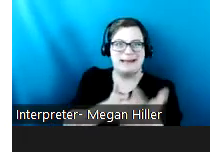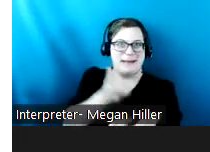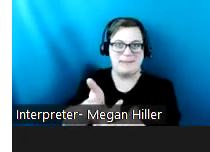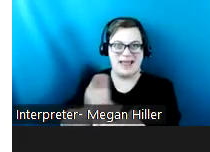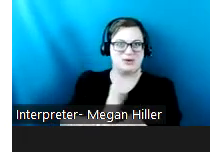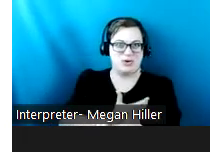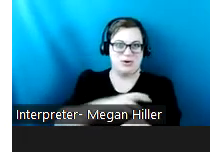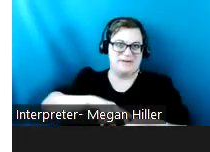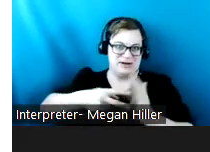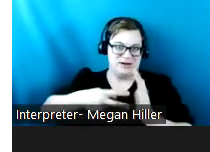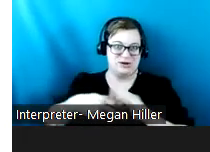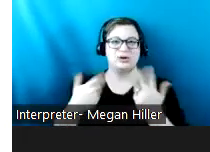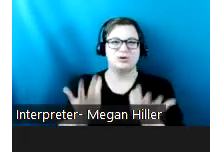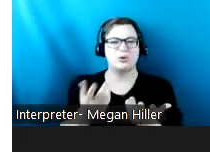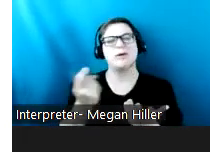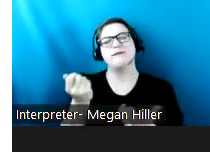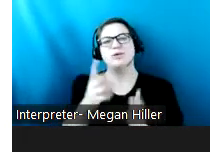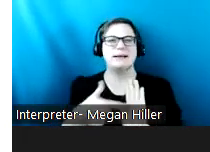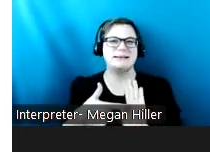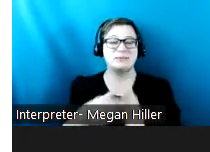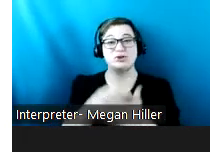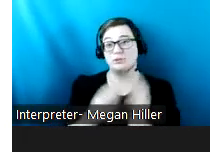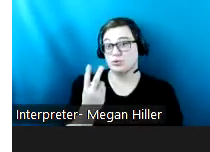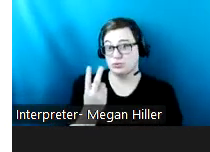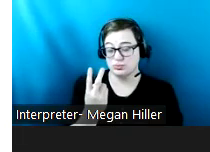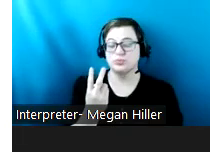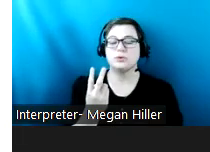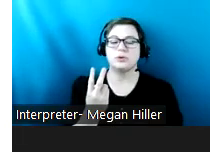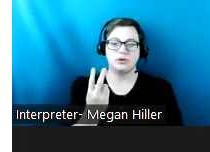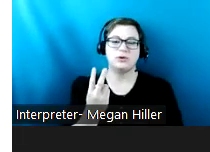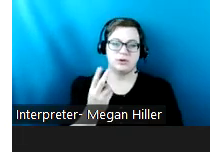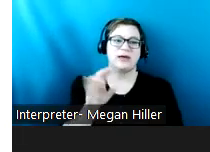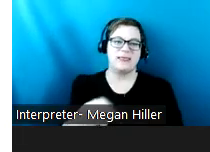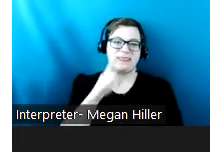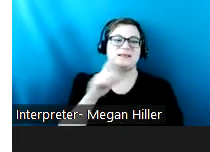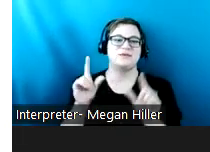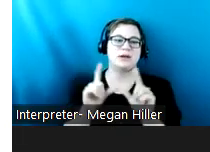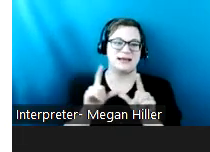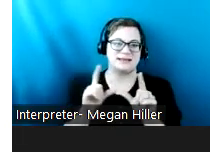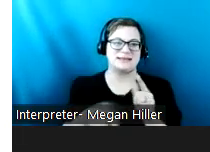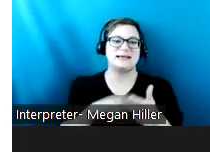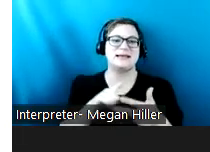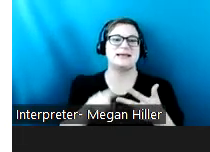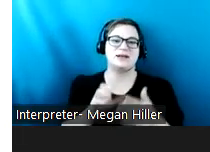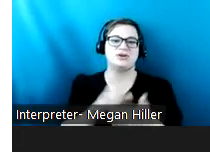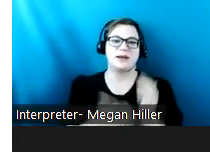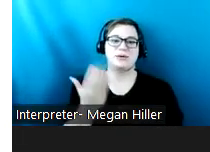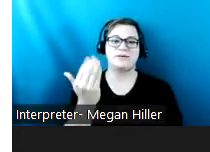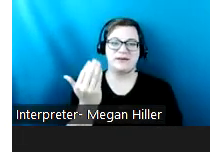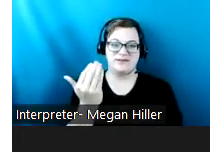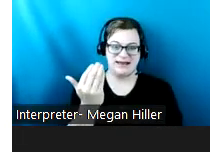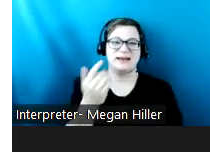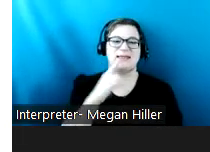otherwise. So a couple examples of that would be Chapter 2, which is the base BHA license, and Chapter 15, which is our